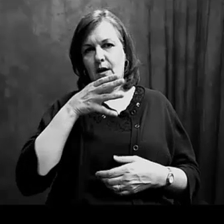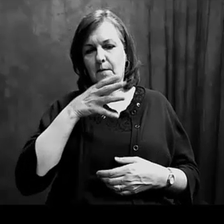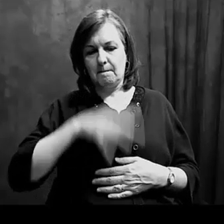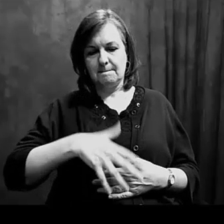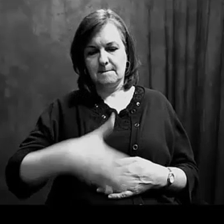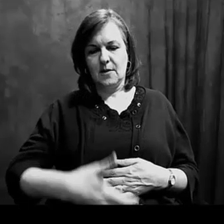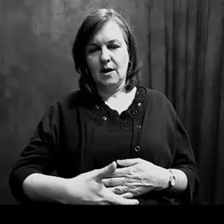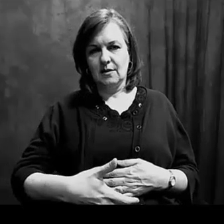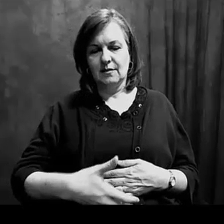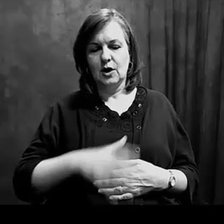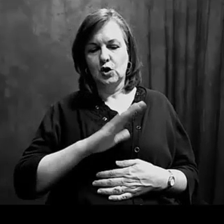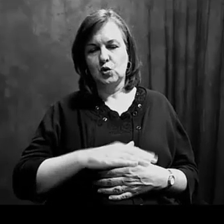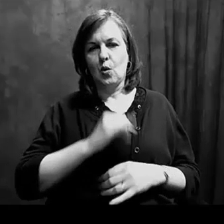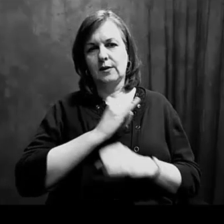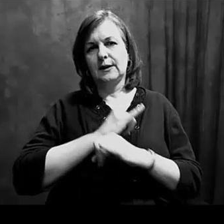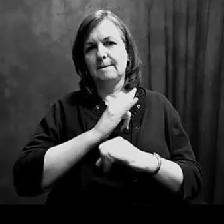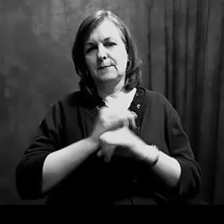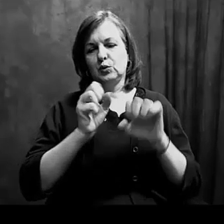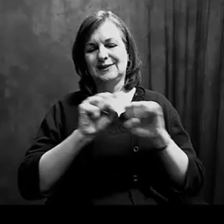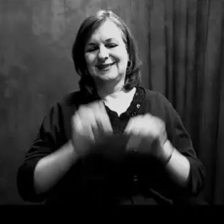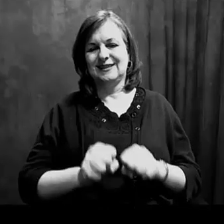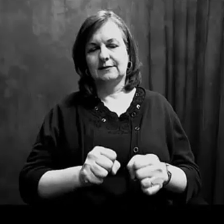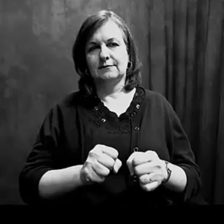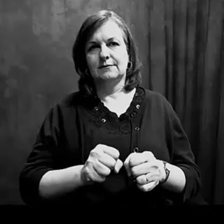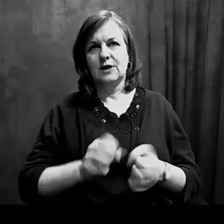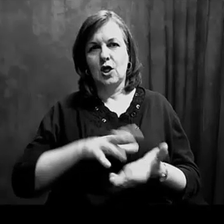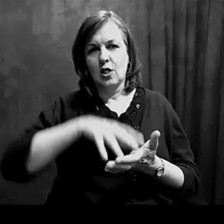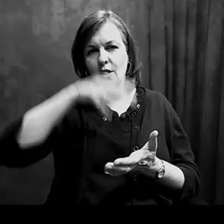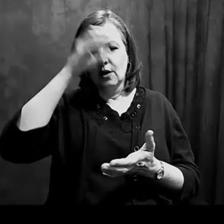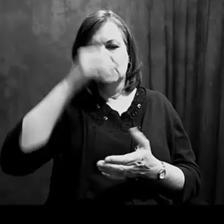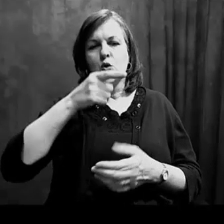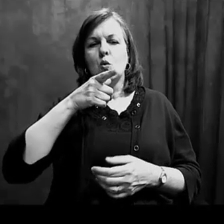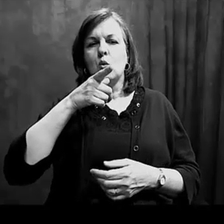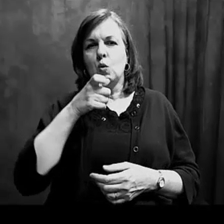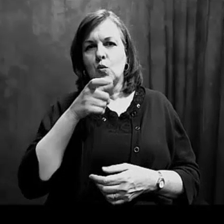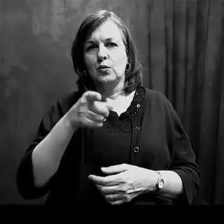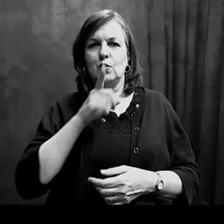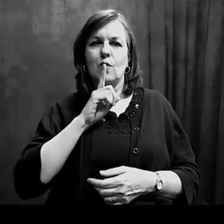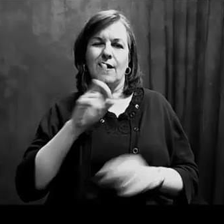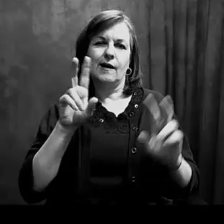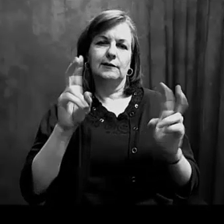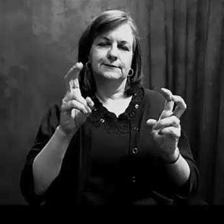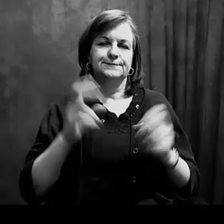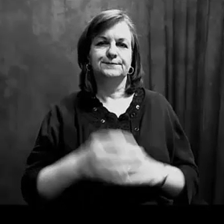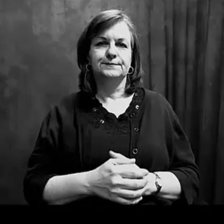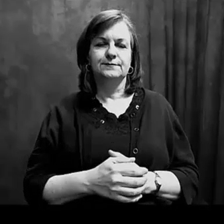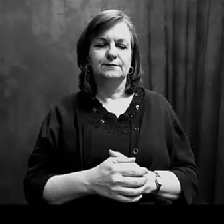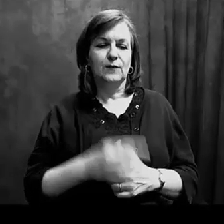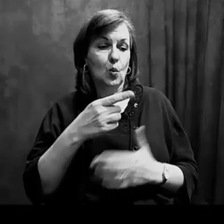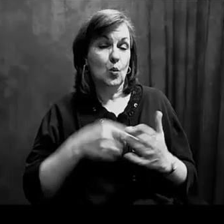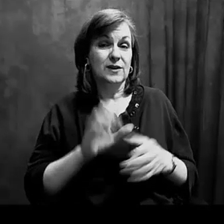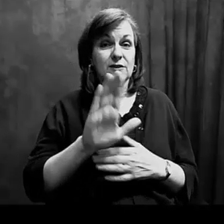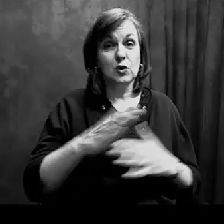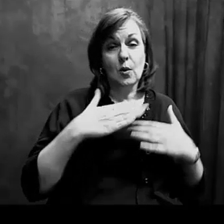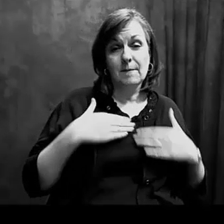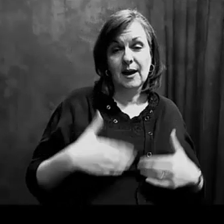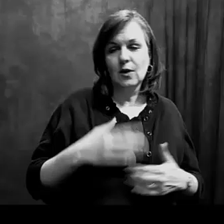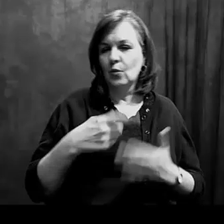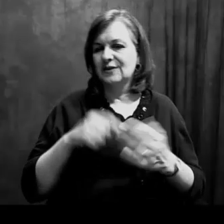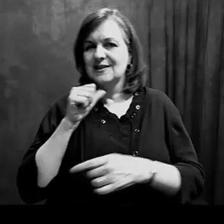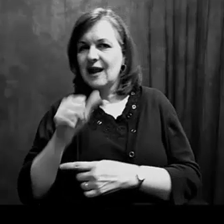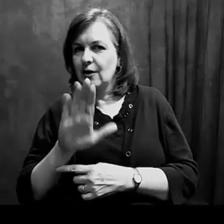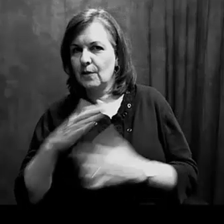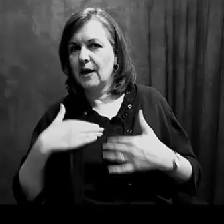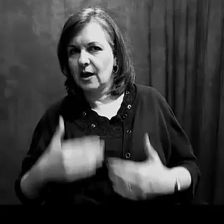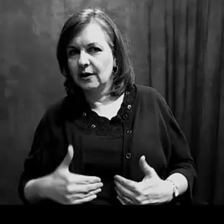a lot of time, your immune system spends a lot of time learning who you are. And when we do that, what we're